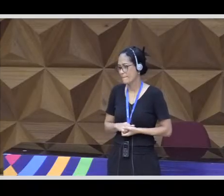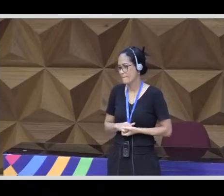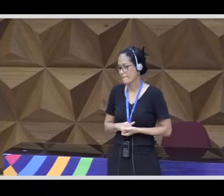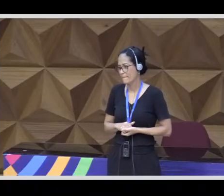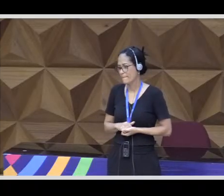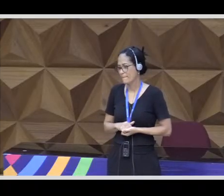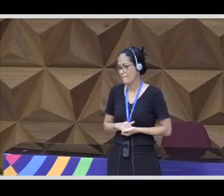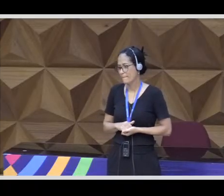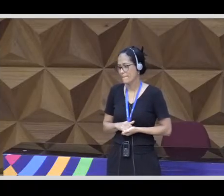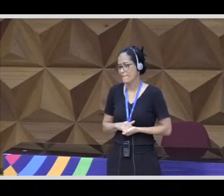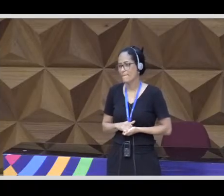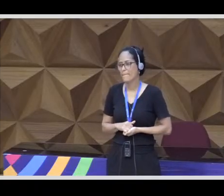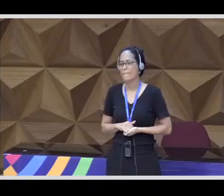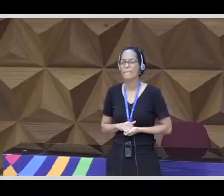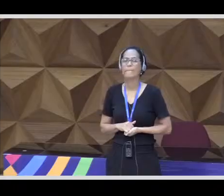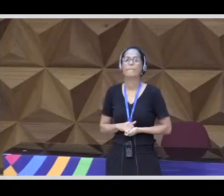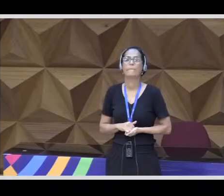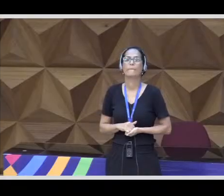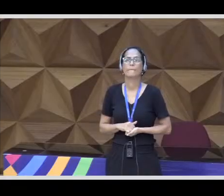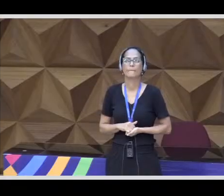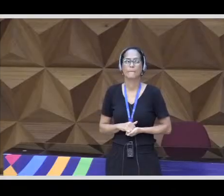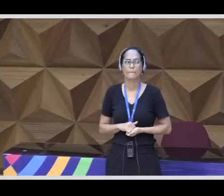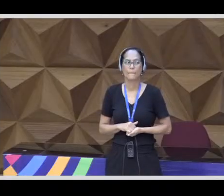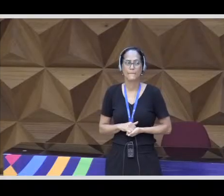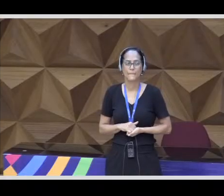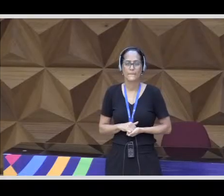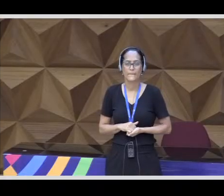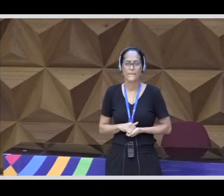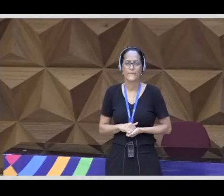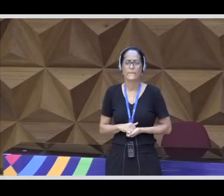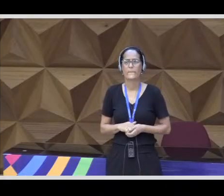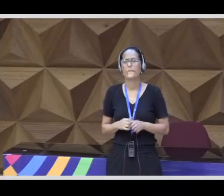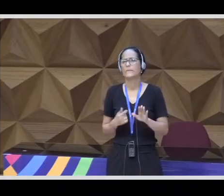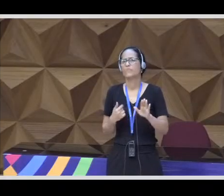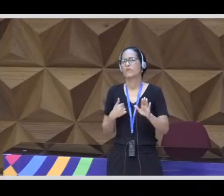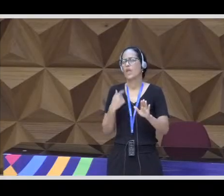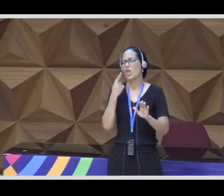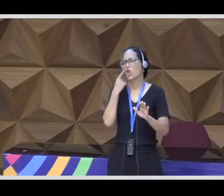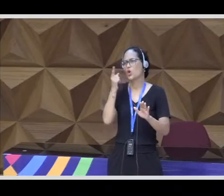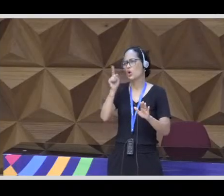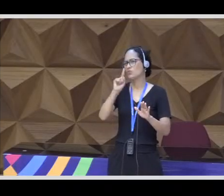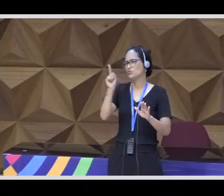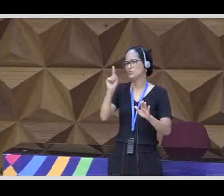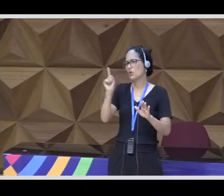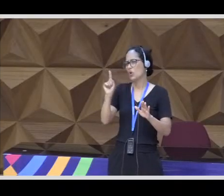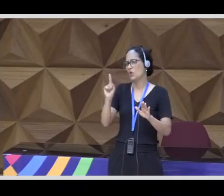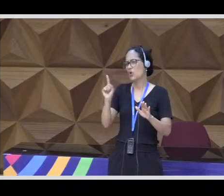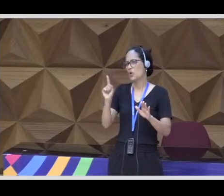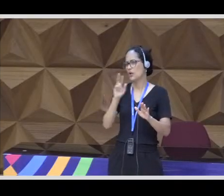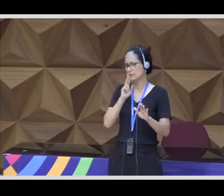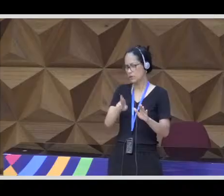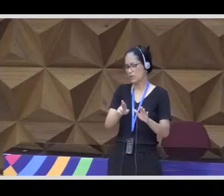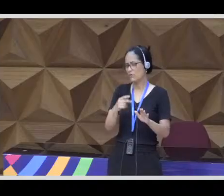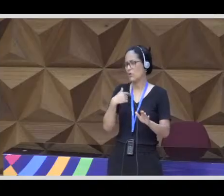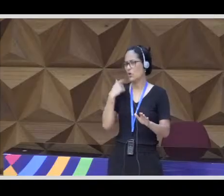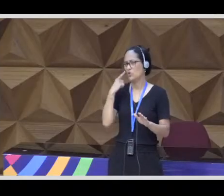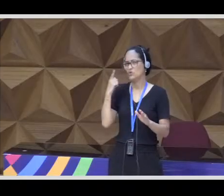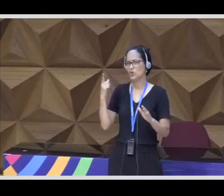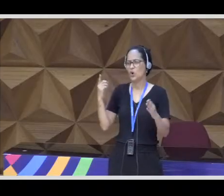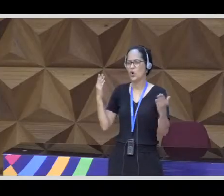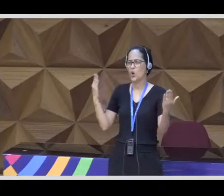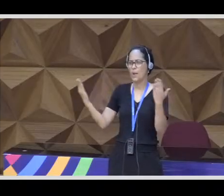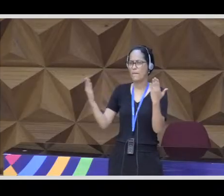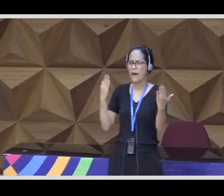Yeah, I've not seen so much comparing those two things. I guess mostly right now the VR is just an